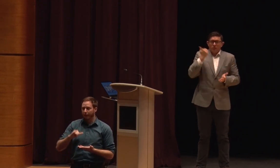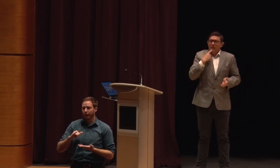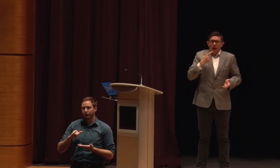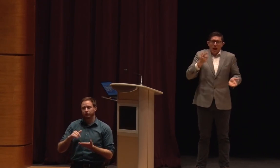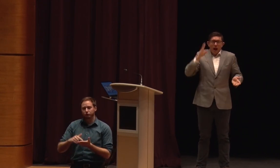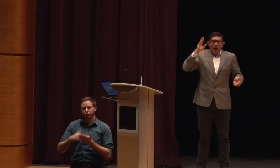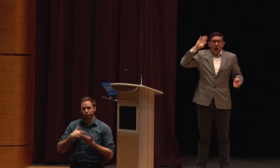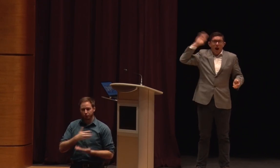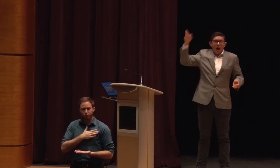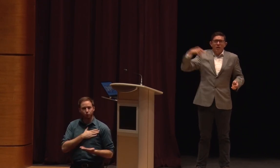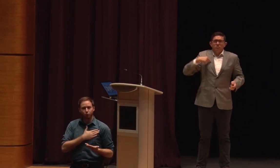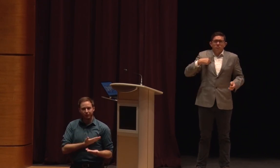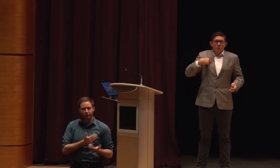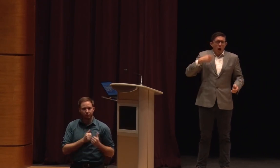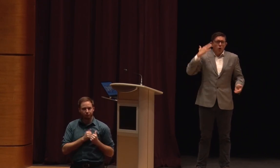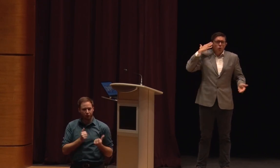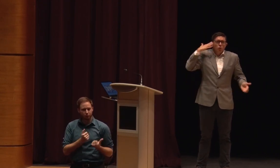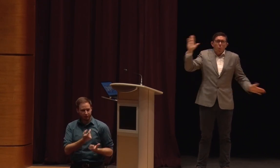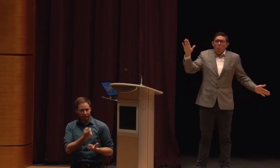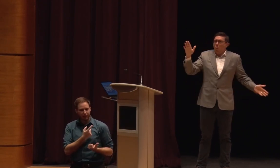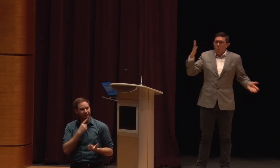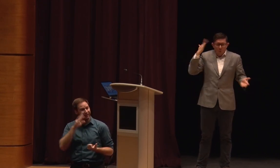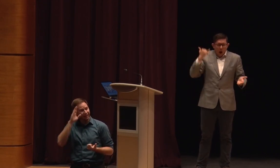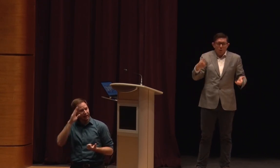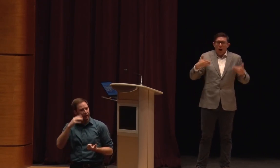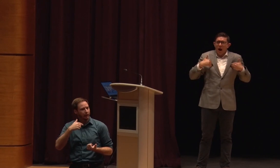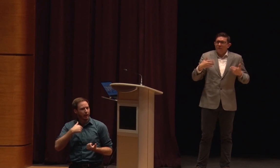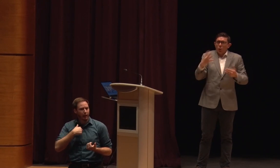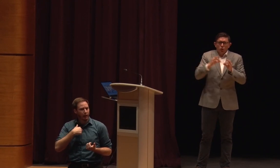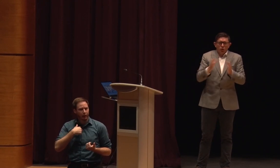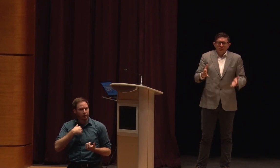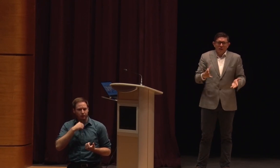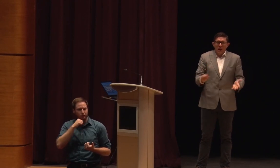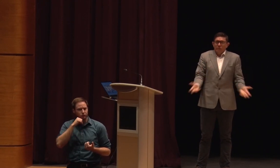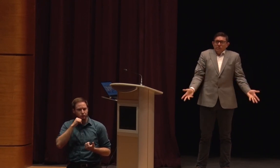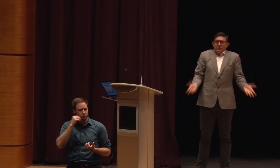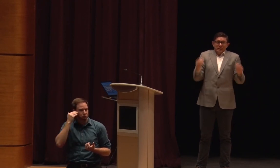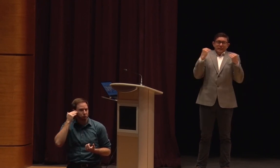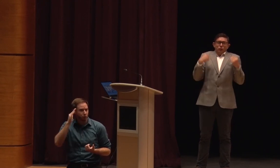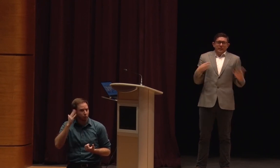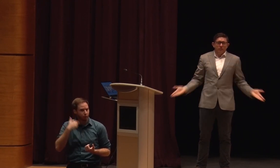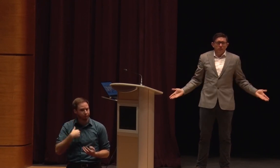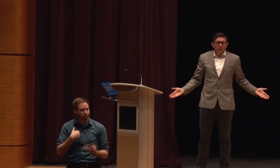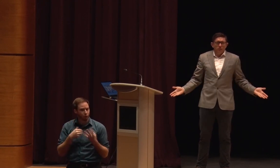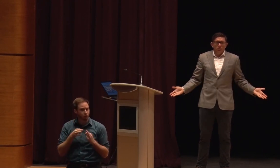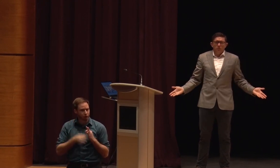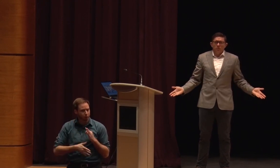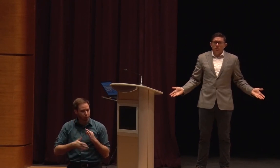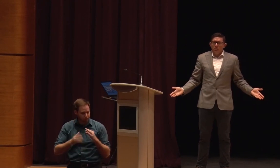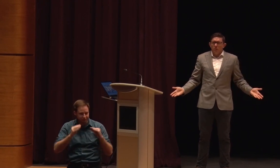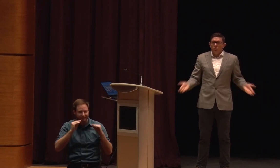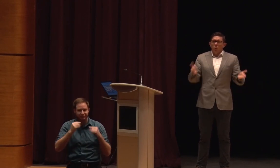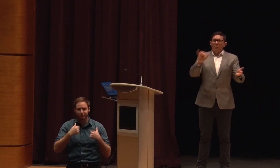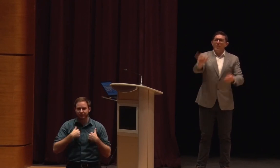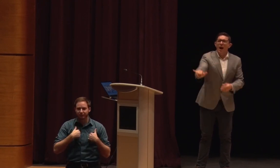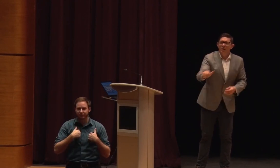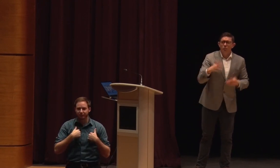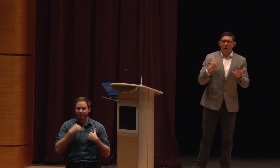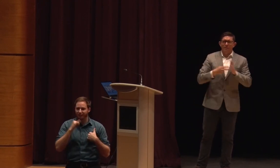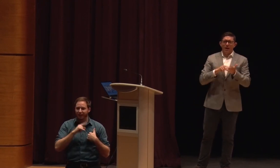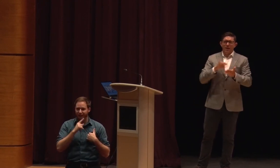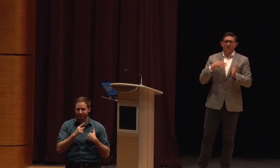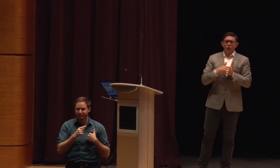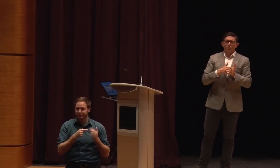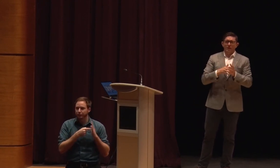that she's willing to be vulnerable and say, hi, I don't know why we have four interpreters here, teach me.